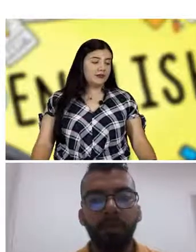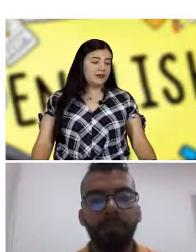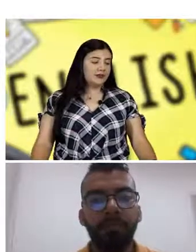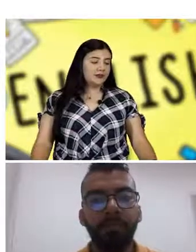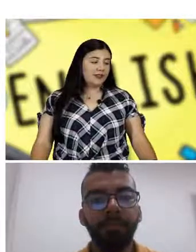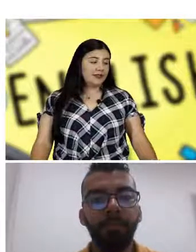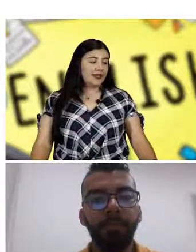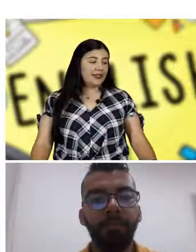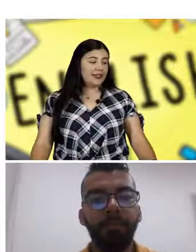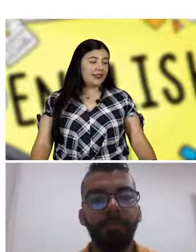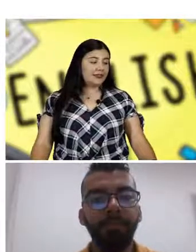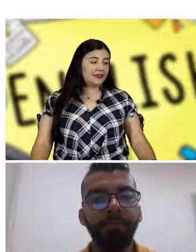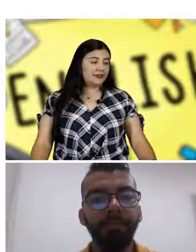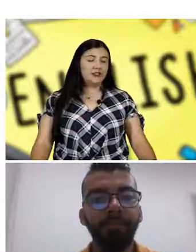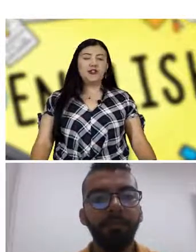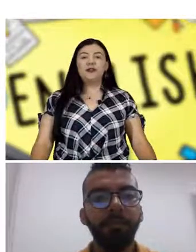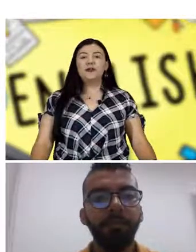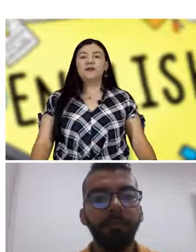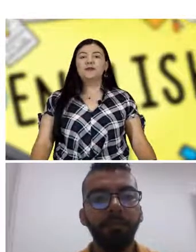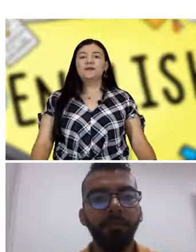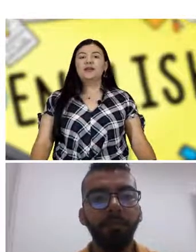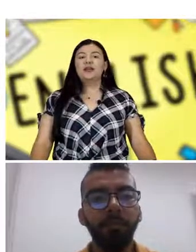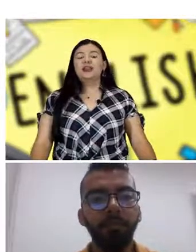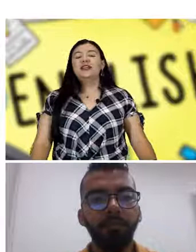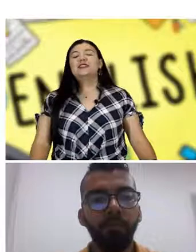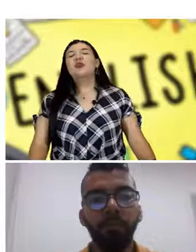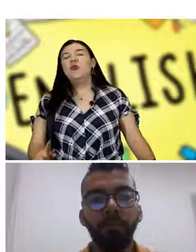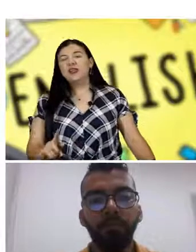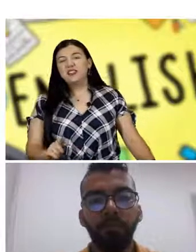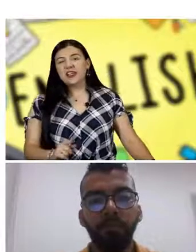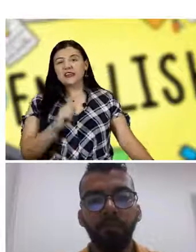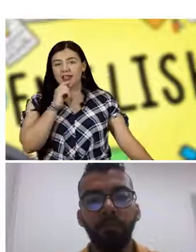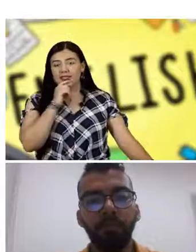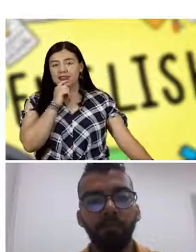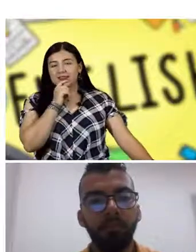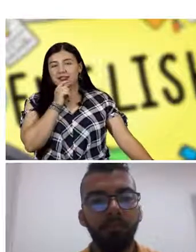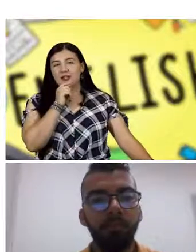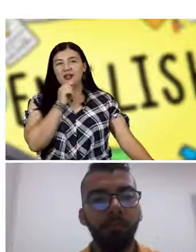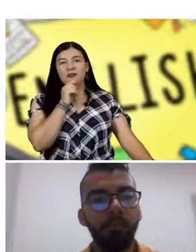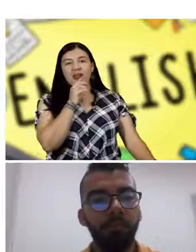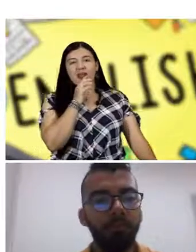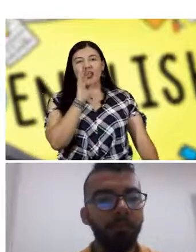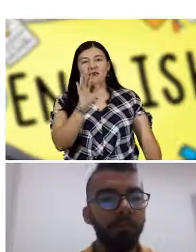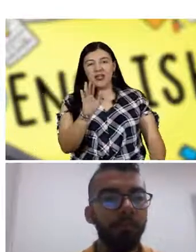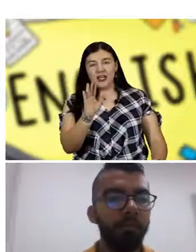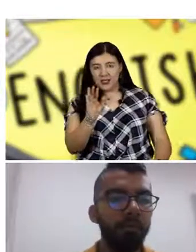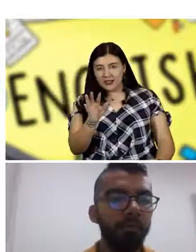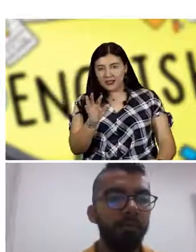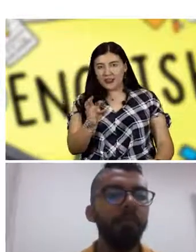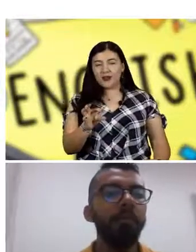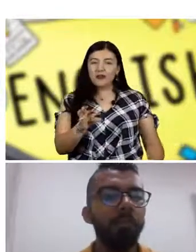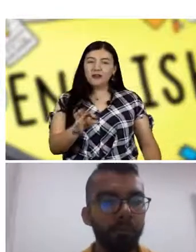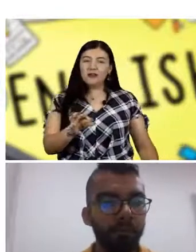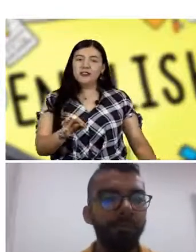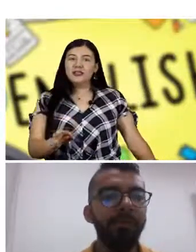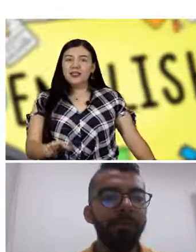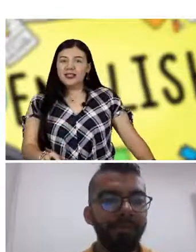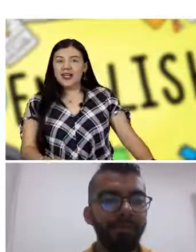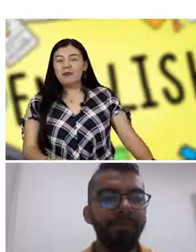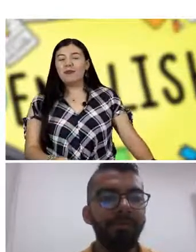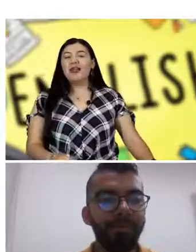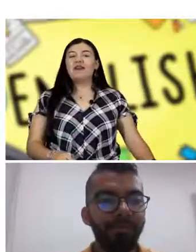That is your, someone said this. creo que fue Emily,